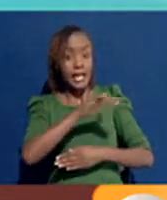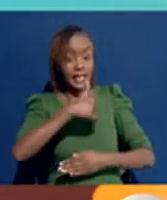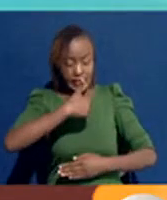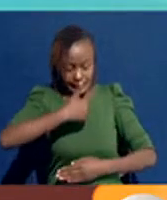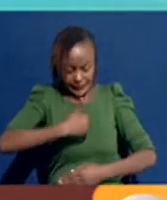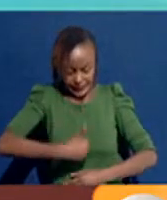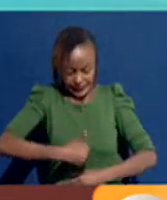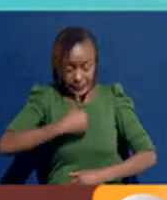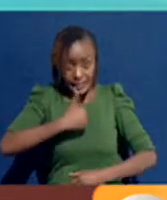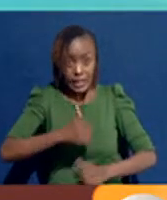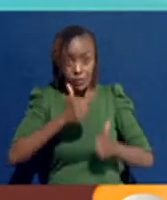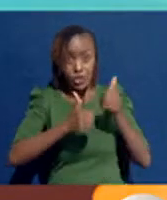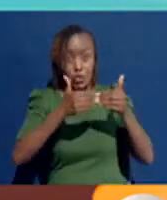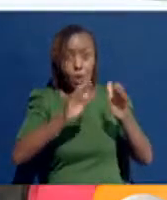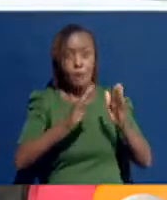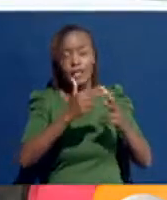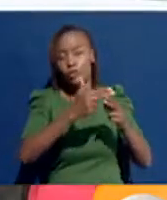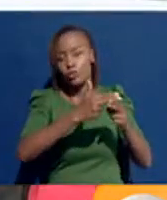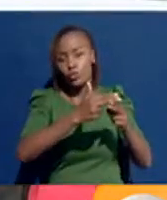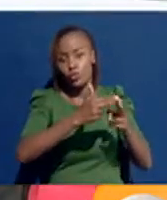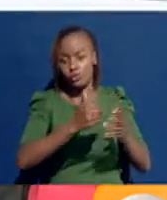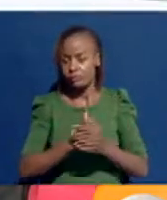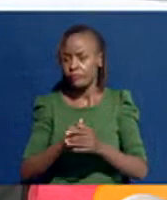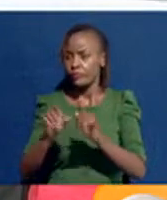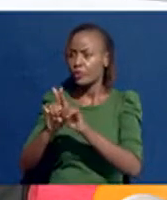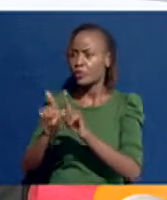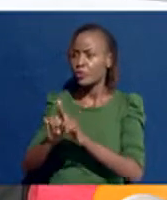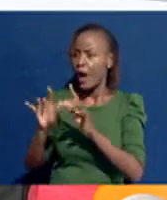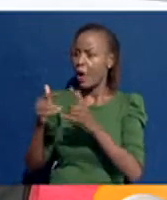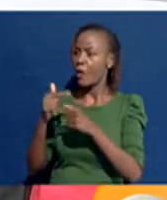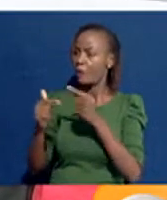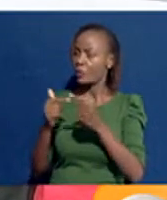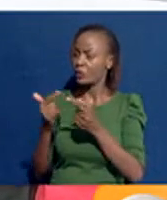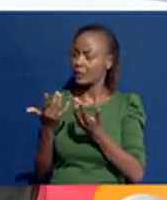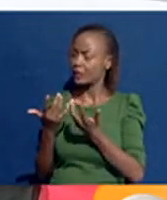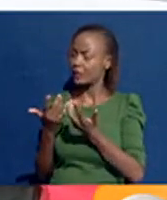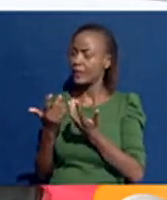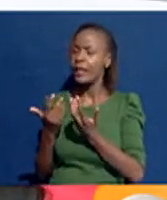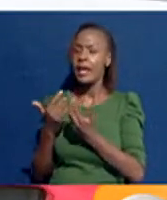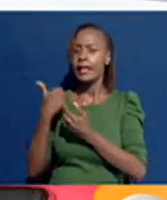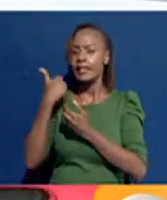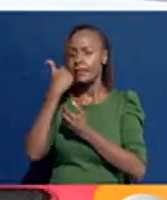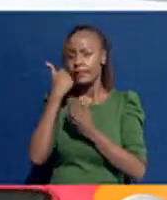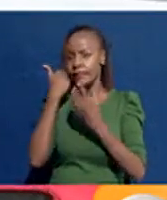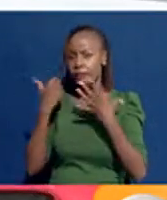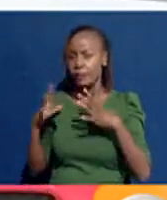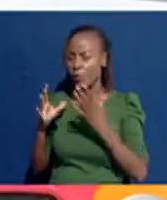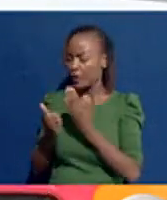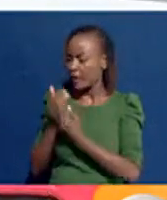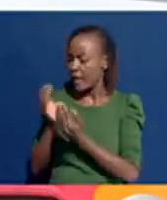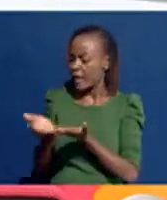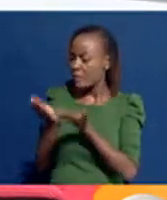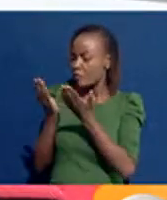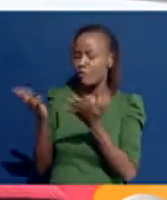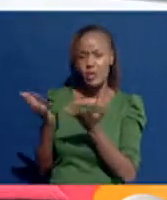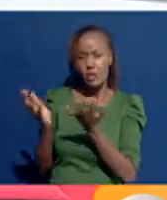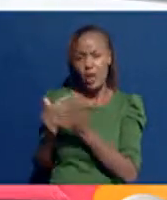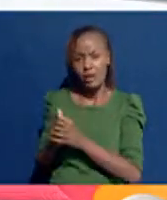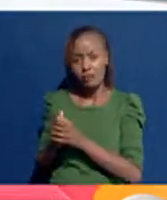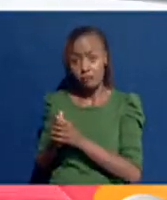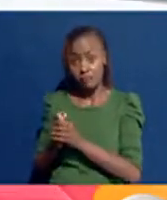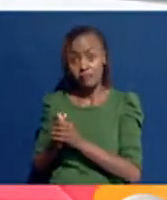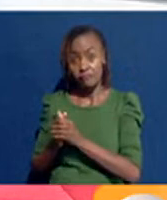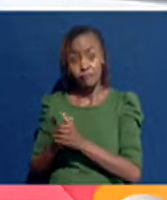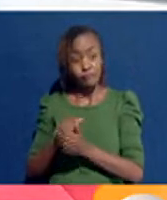the next few days. Okay, and tell us about the patient care and, you know, what sort of improvements have been seen in that respect. So if